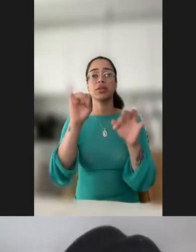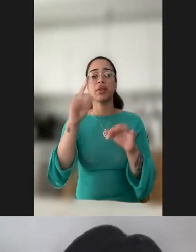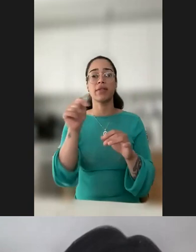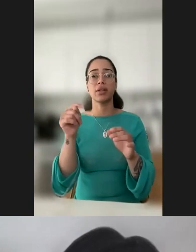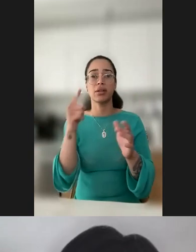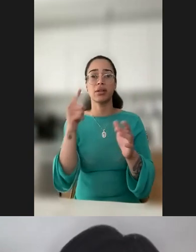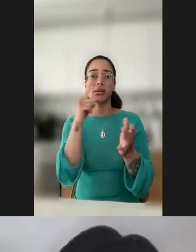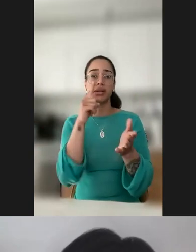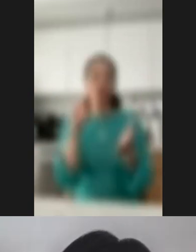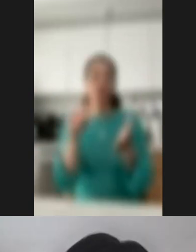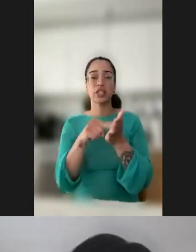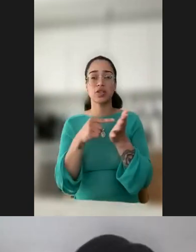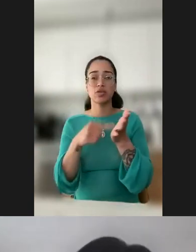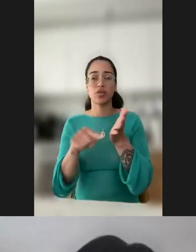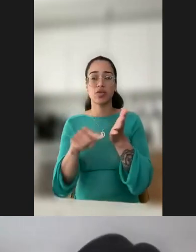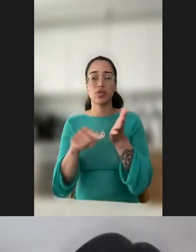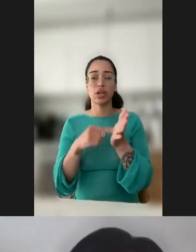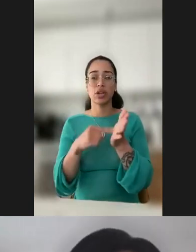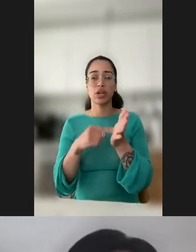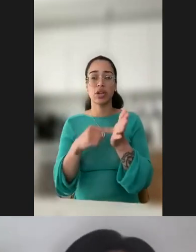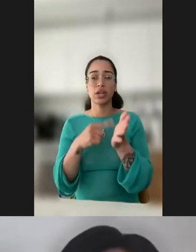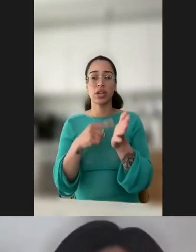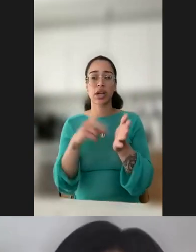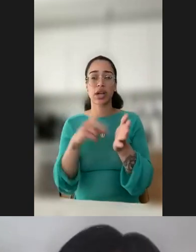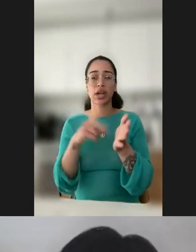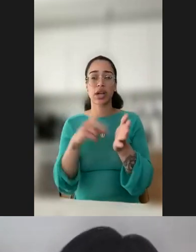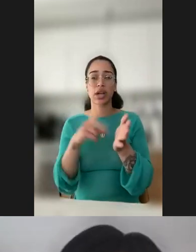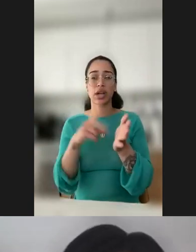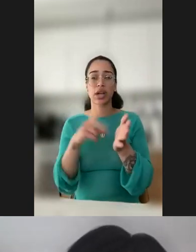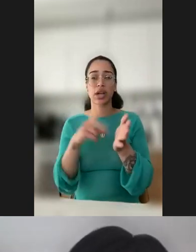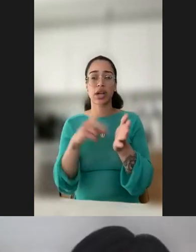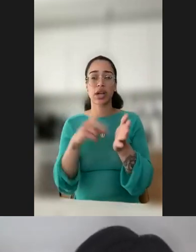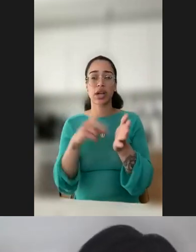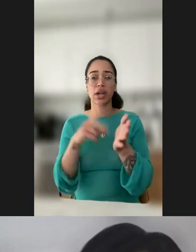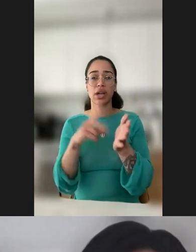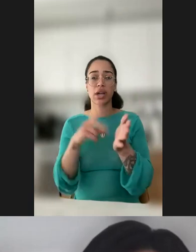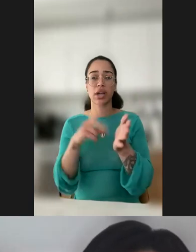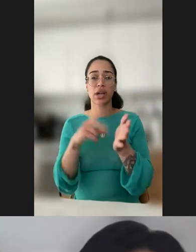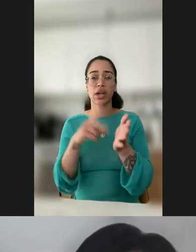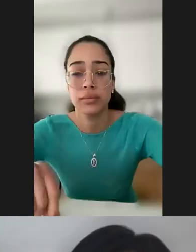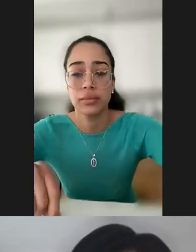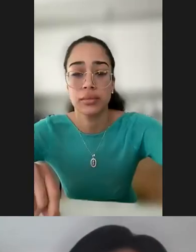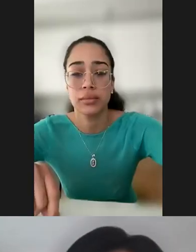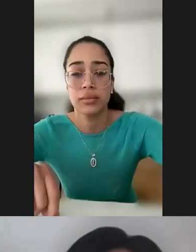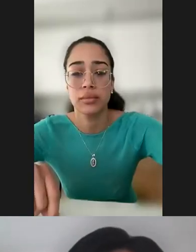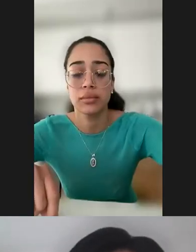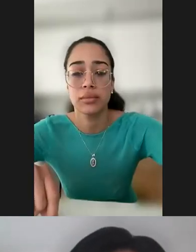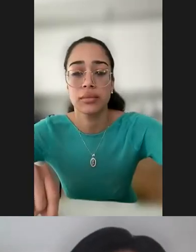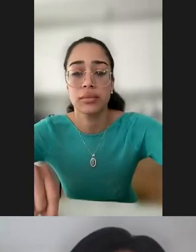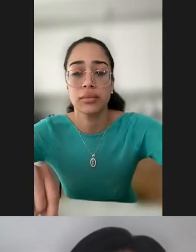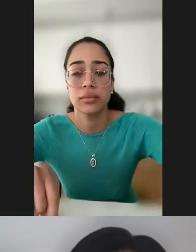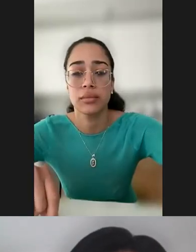model minority myth, and if you're looking at Asian Americans as a whole, it really